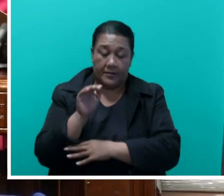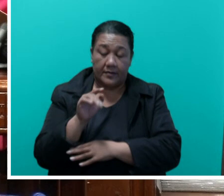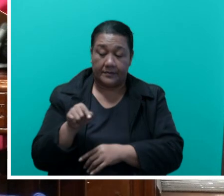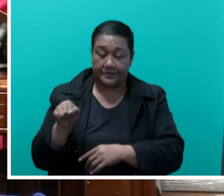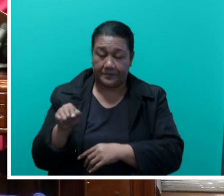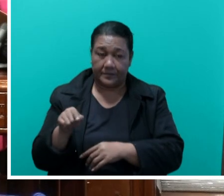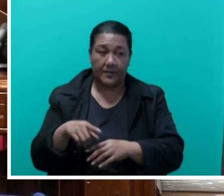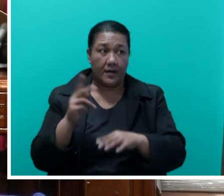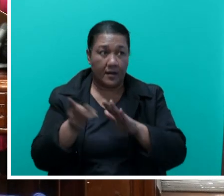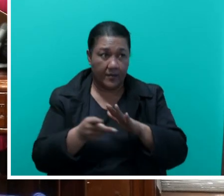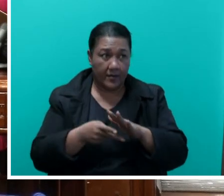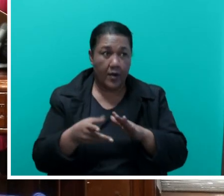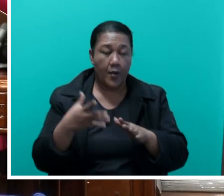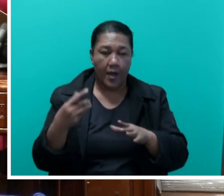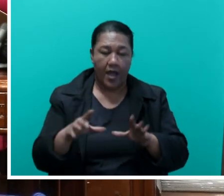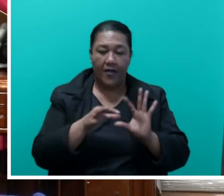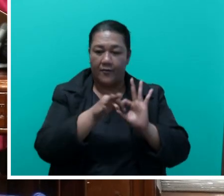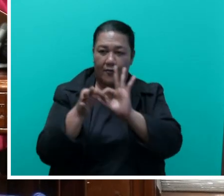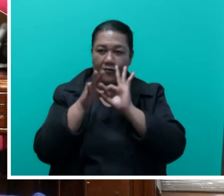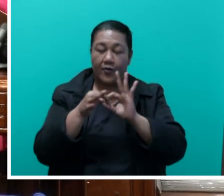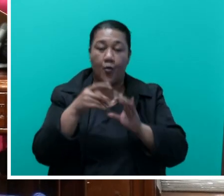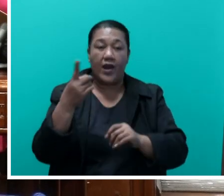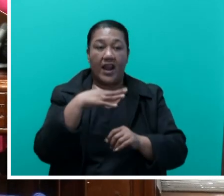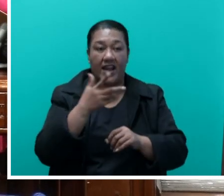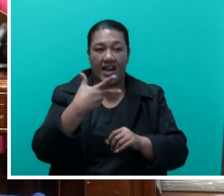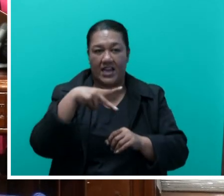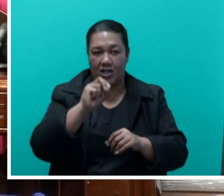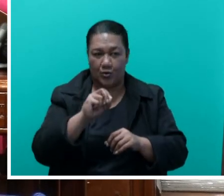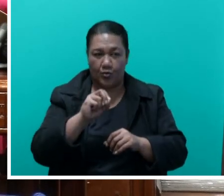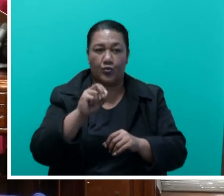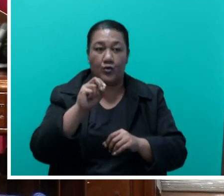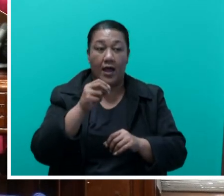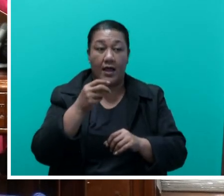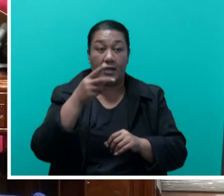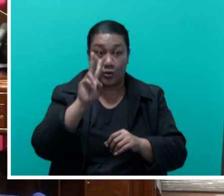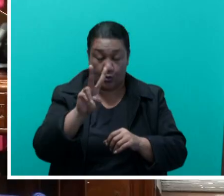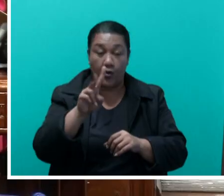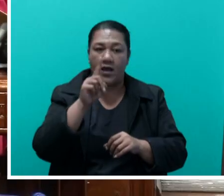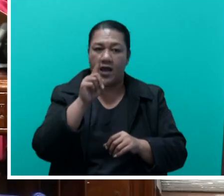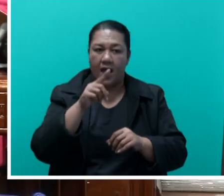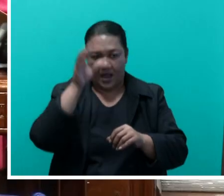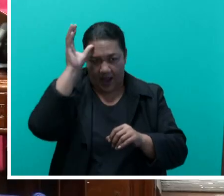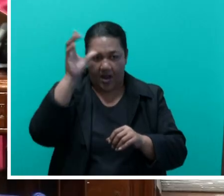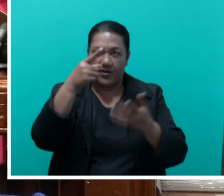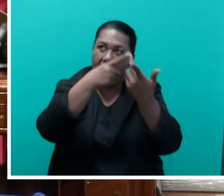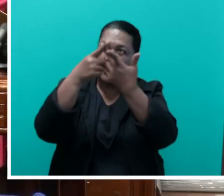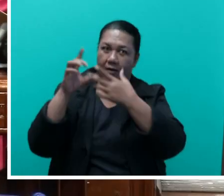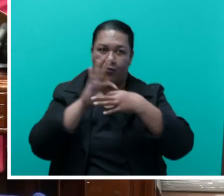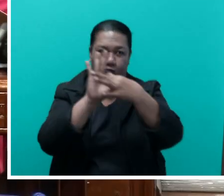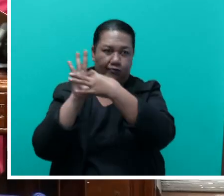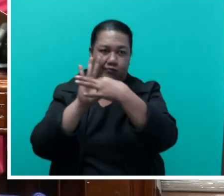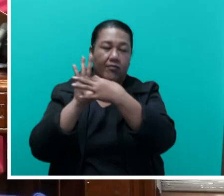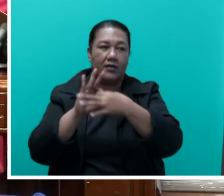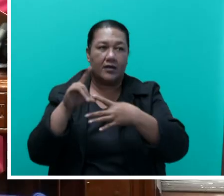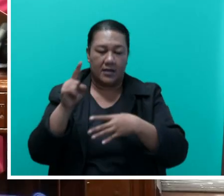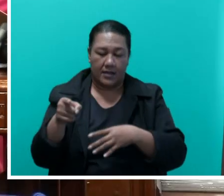have diplomatic relations with more than 182 countries. Those relationships and how we manage them are of